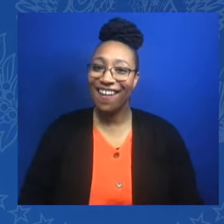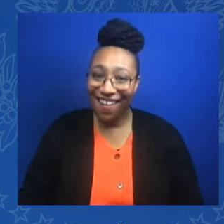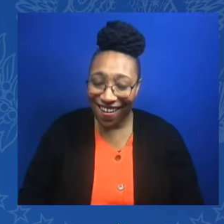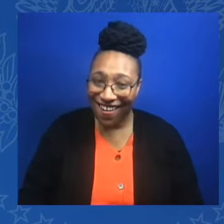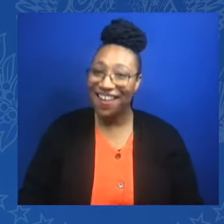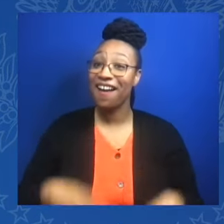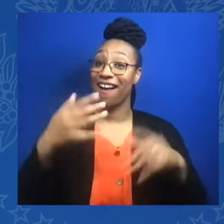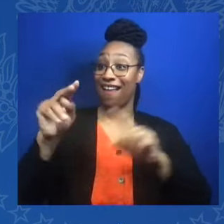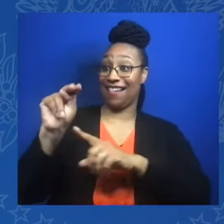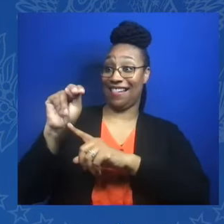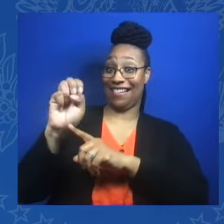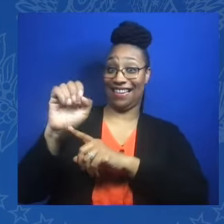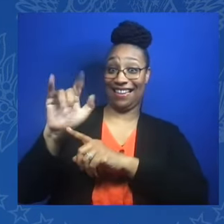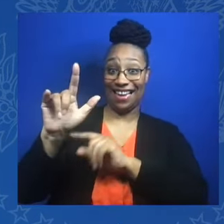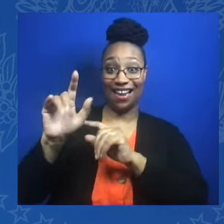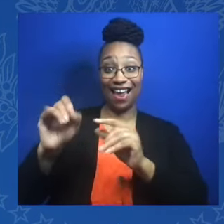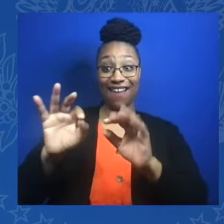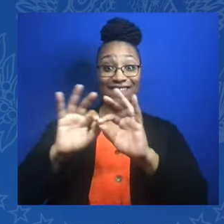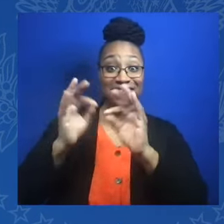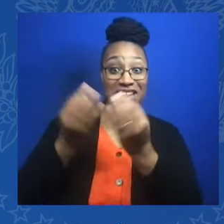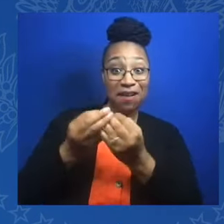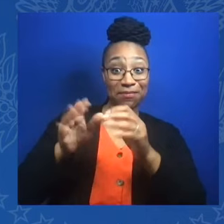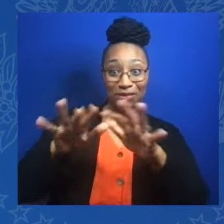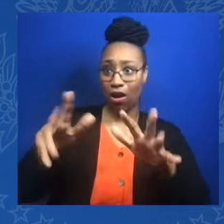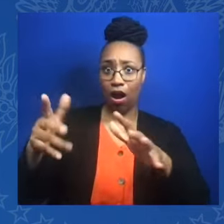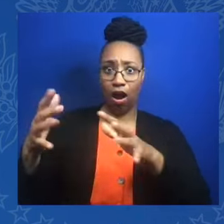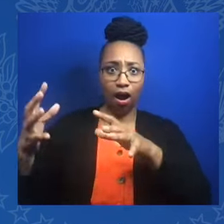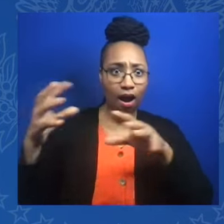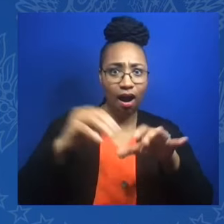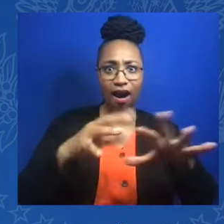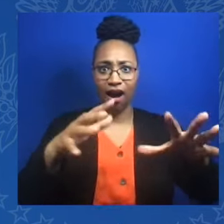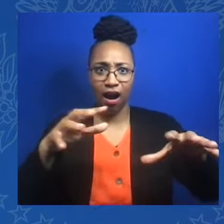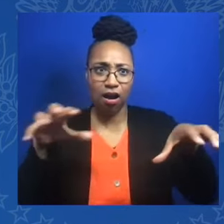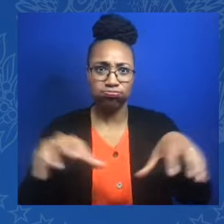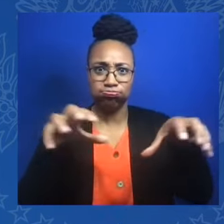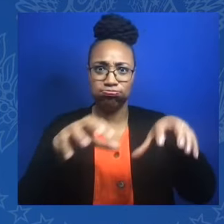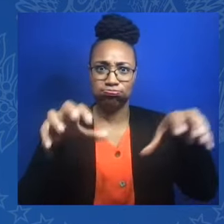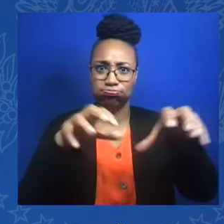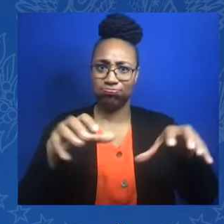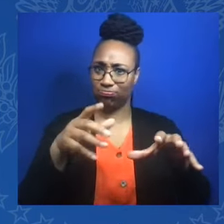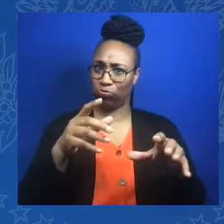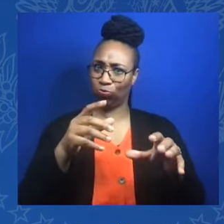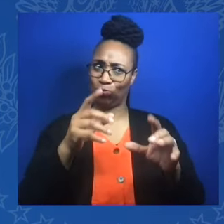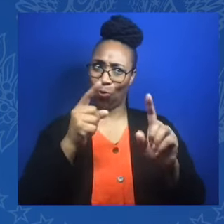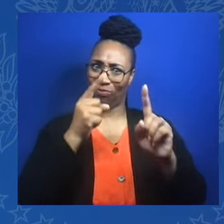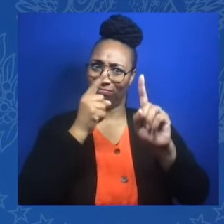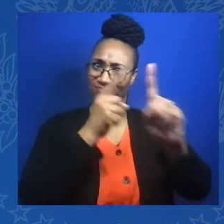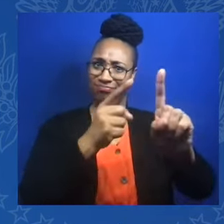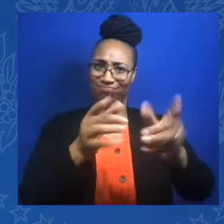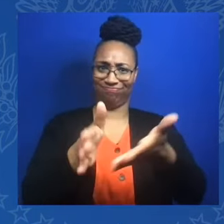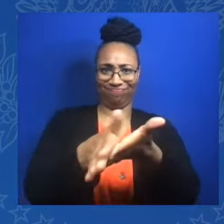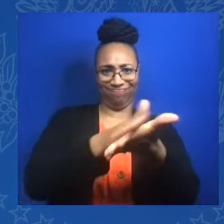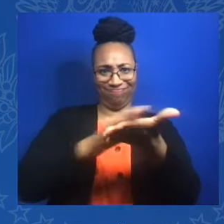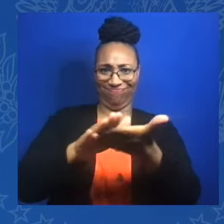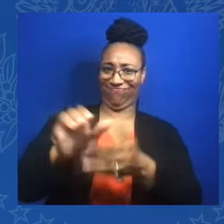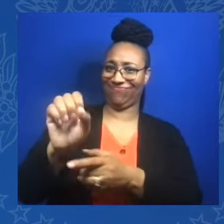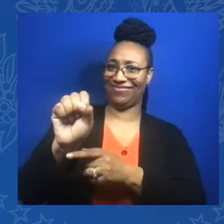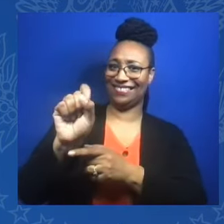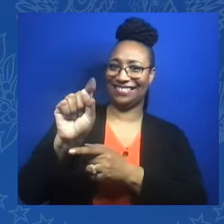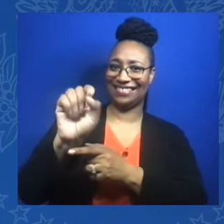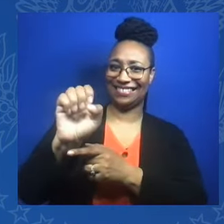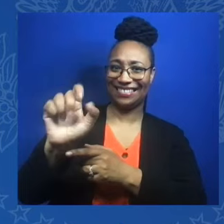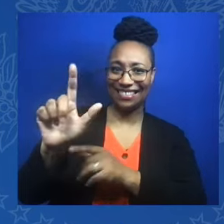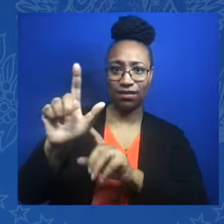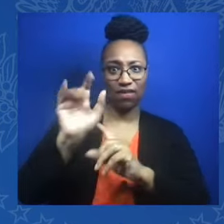EVs, buildings, and bridges. Clean steel will be the backbone for manufacturing in the future,